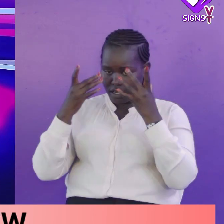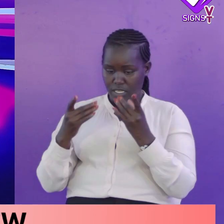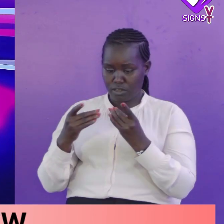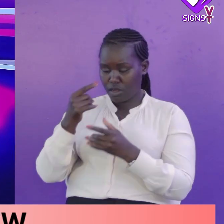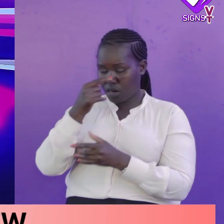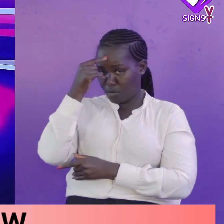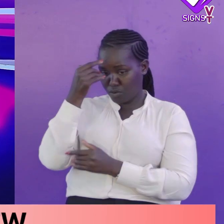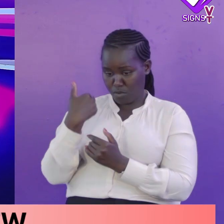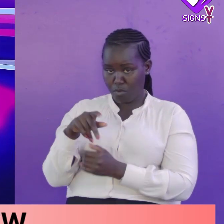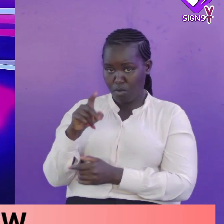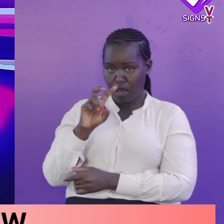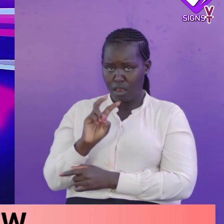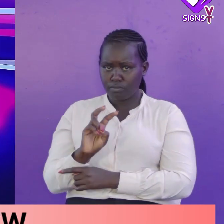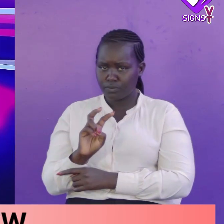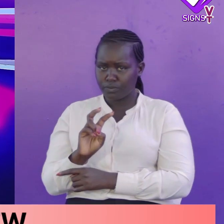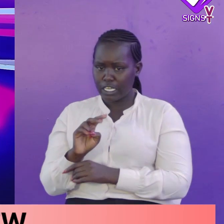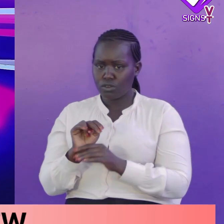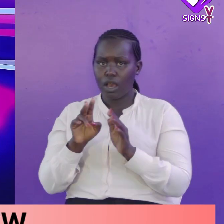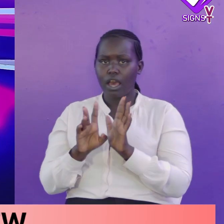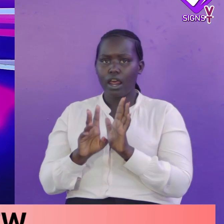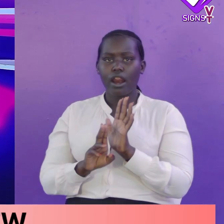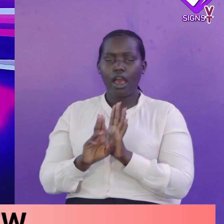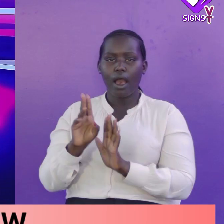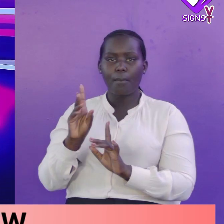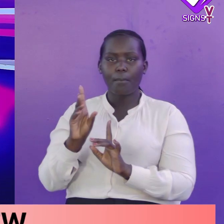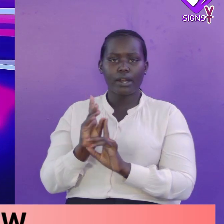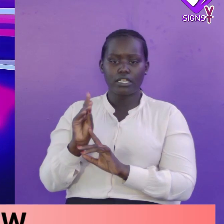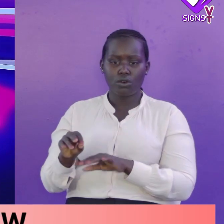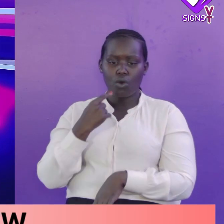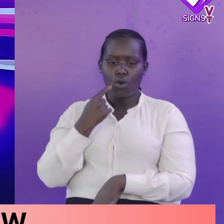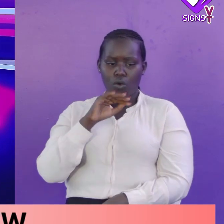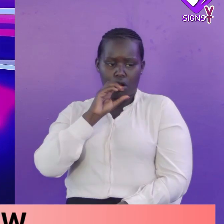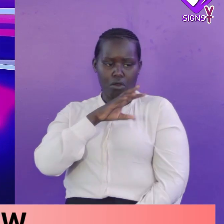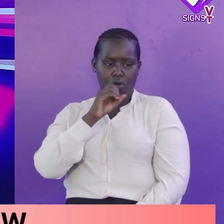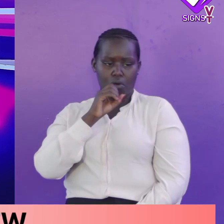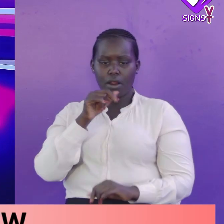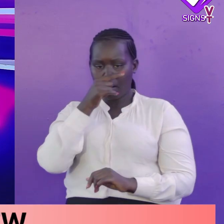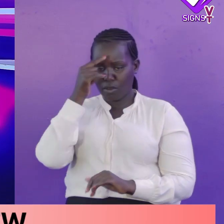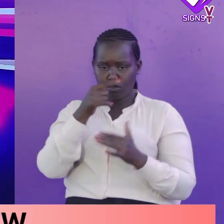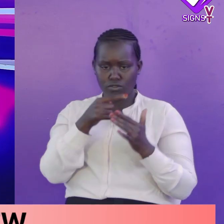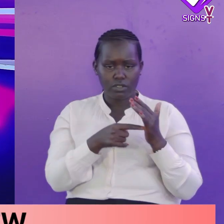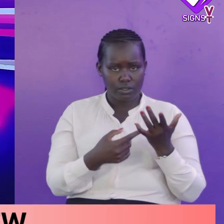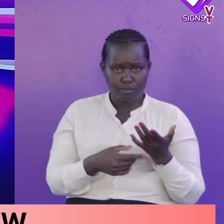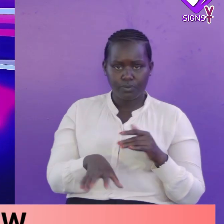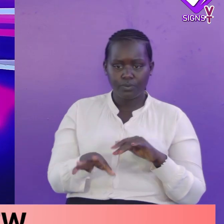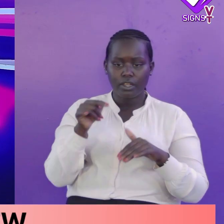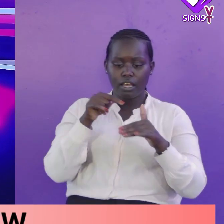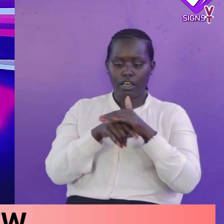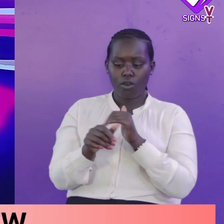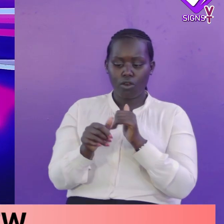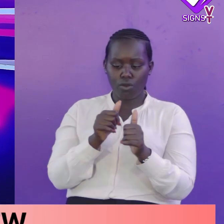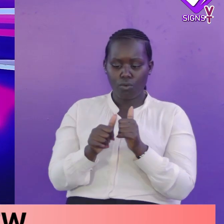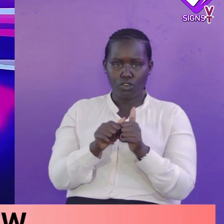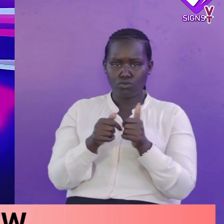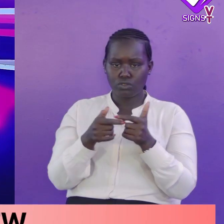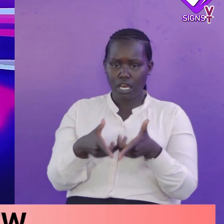I saw an update. James Maddison was complaining because of the goal that was